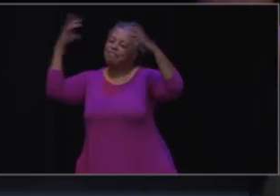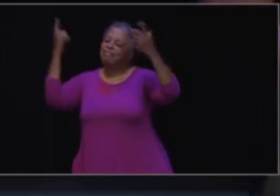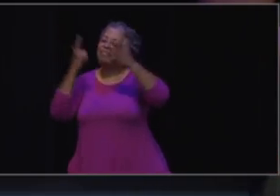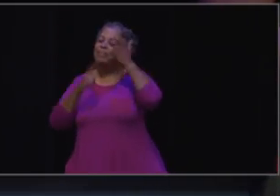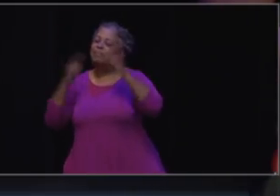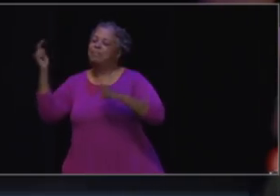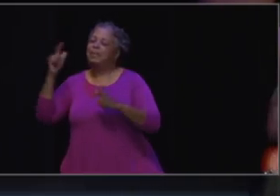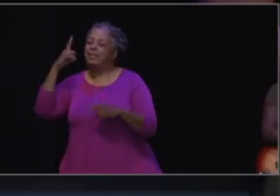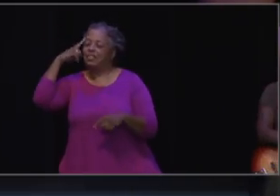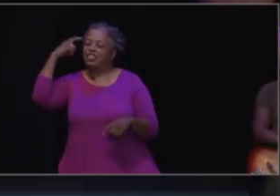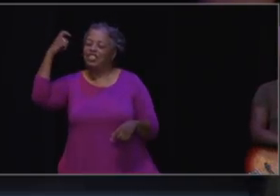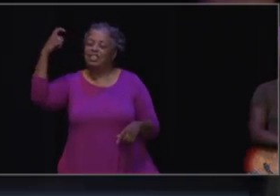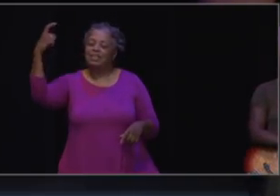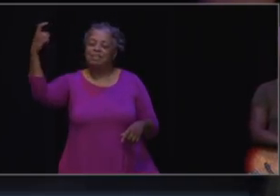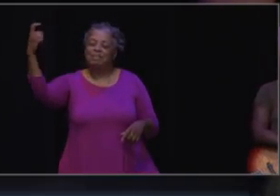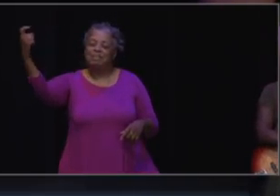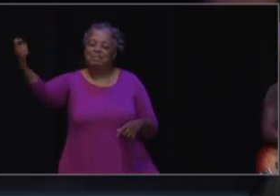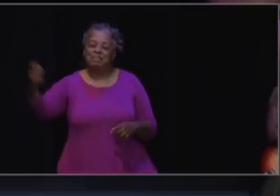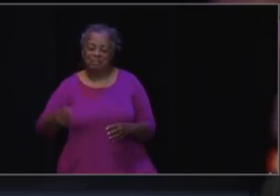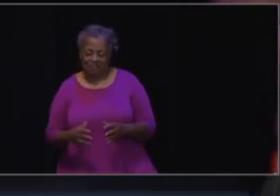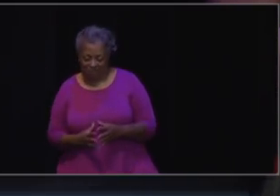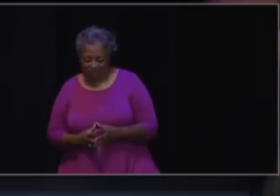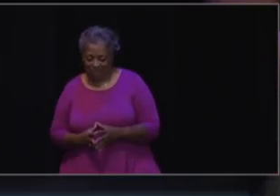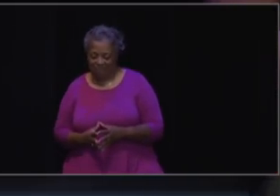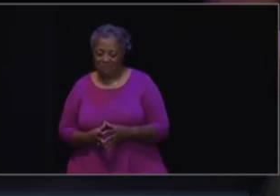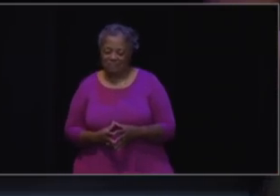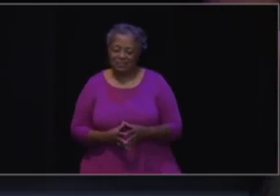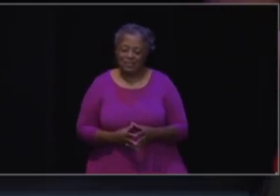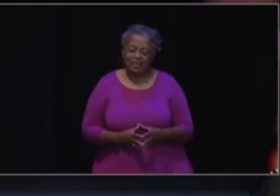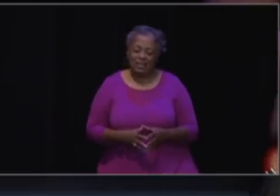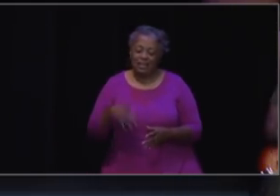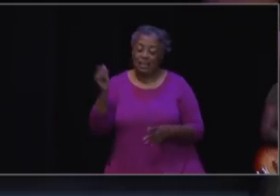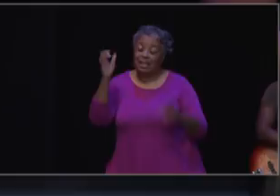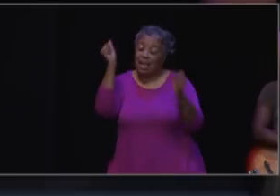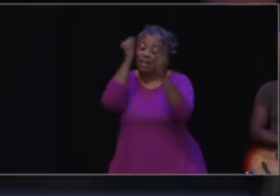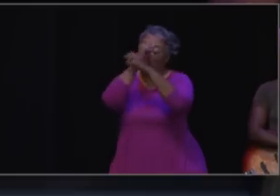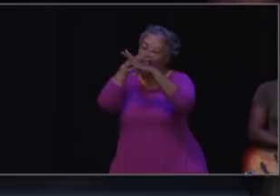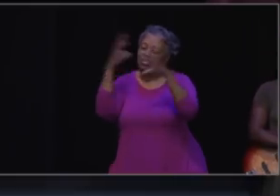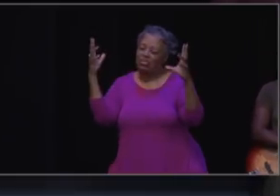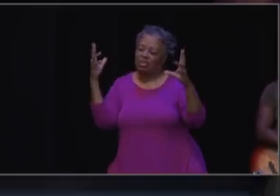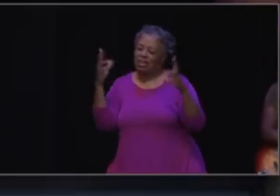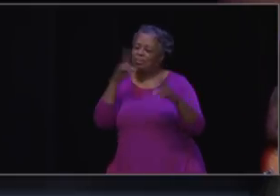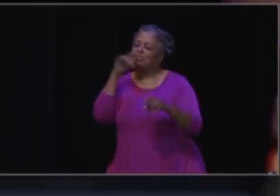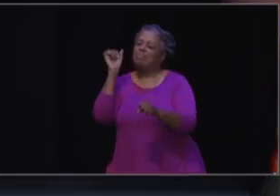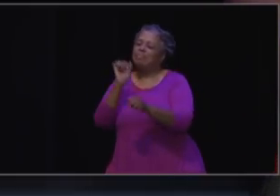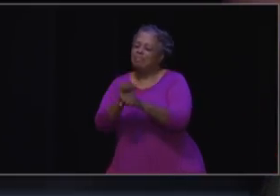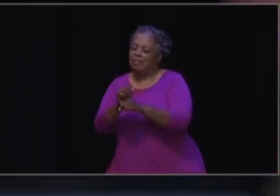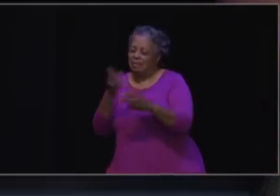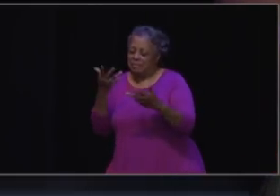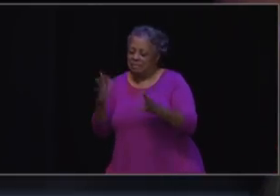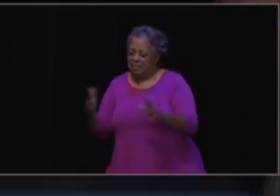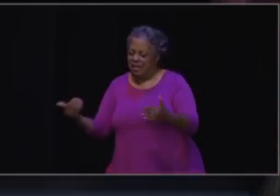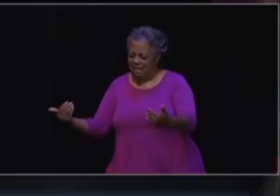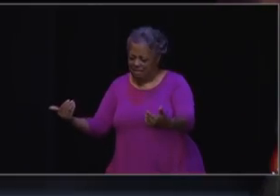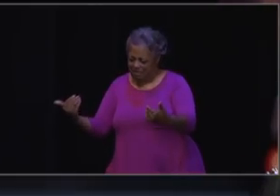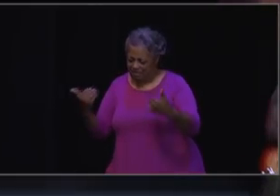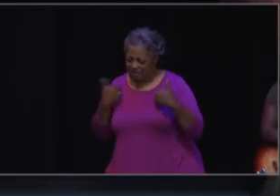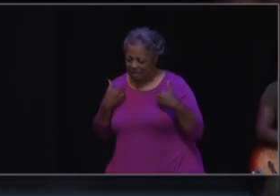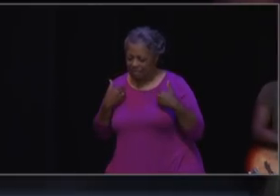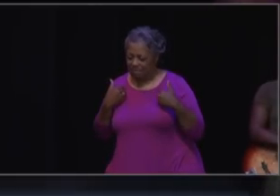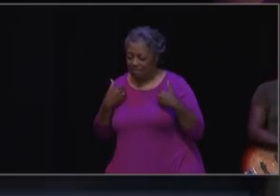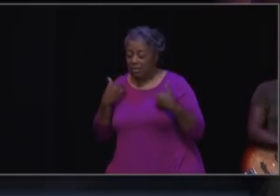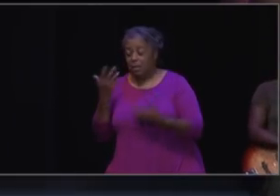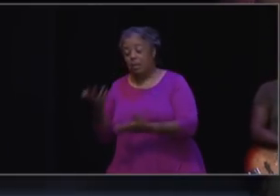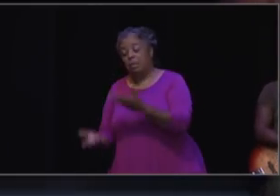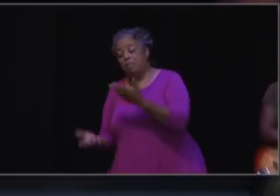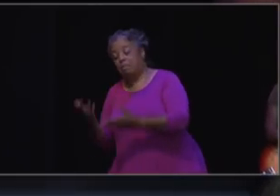And I want you to see it in your possession. If it's not a physical thing,